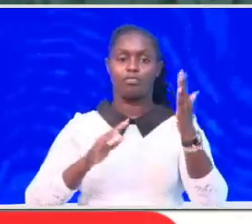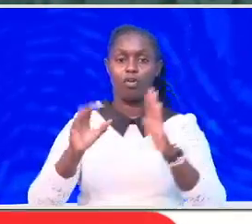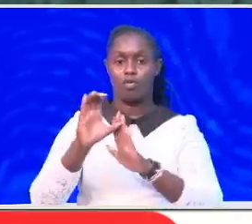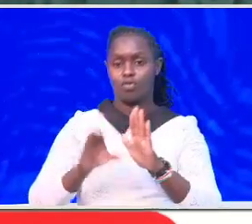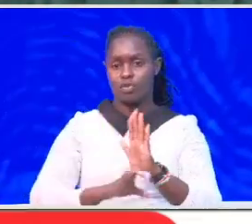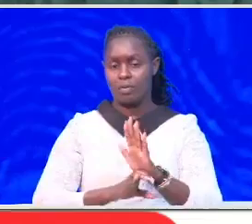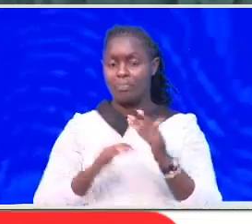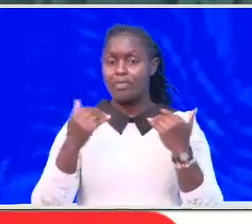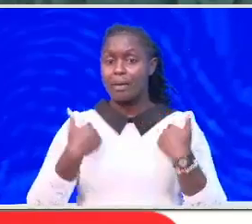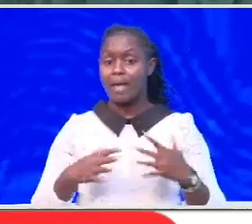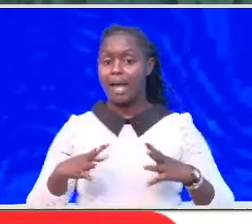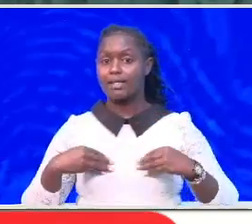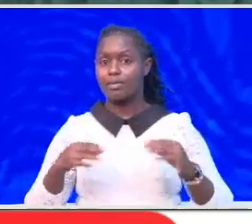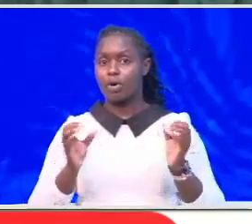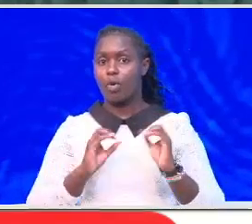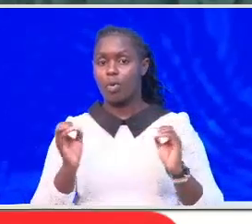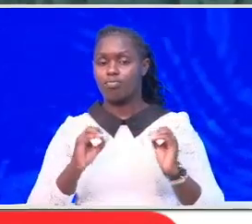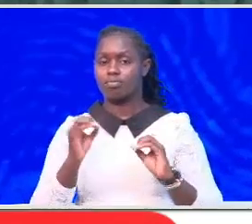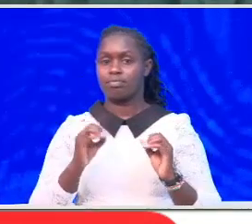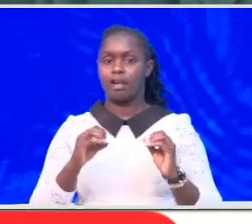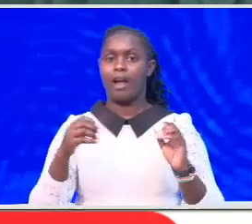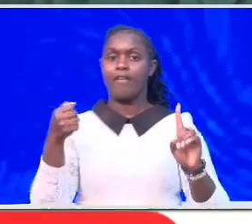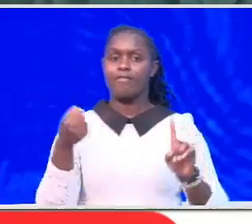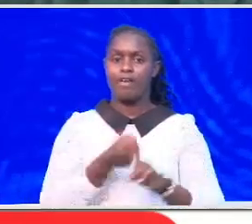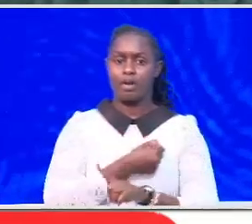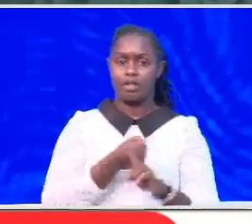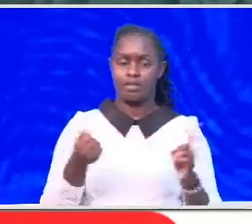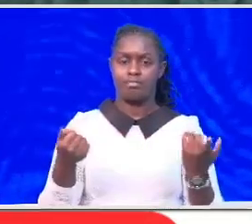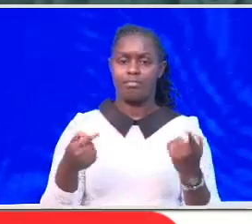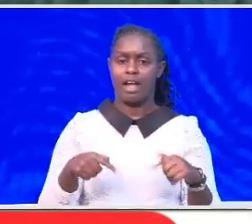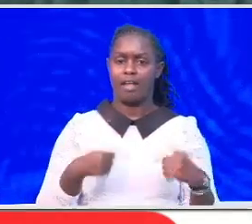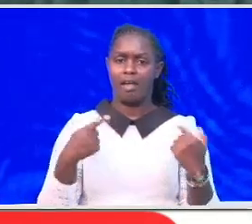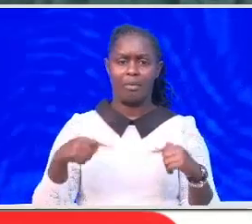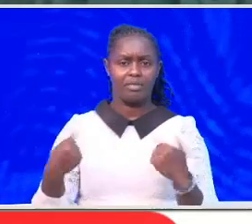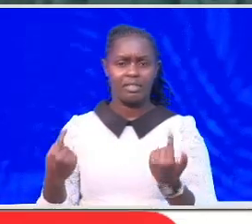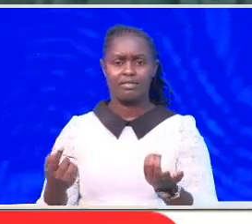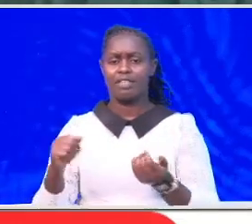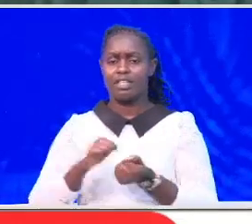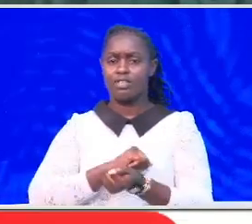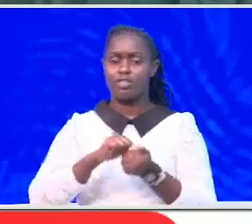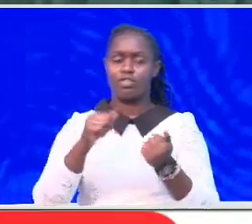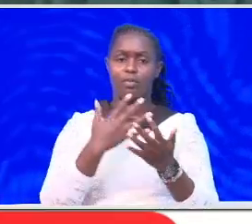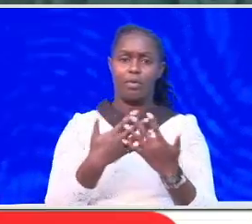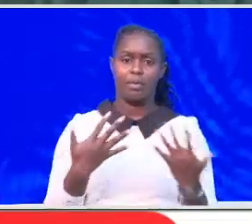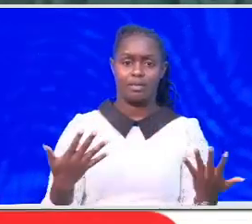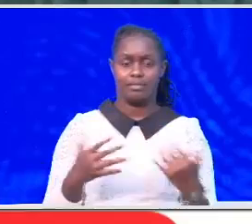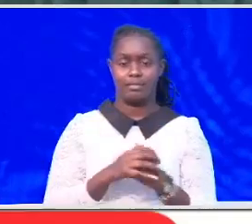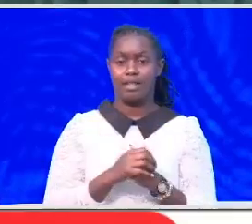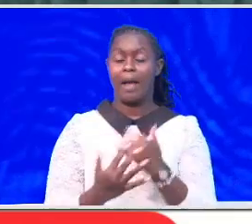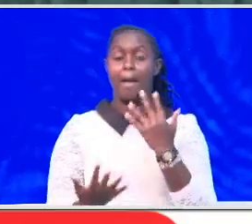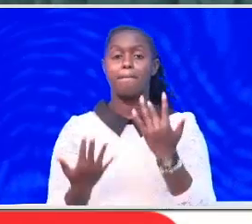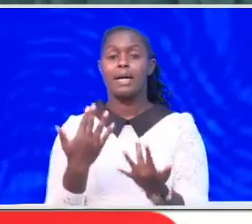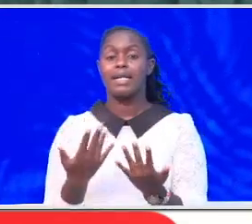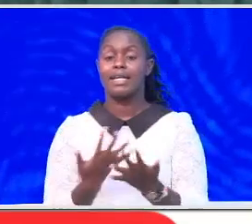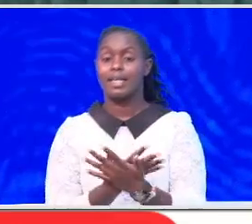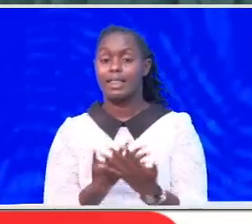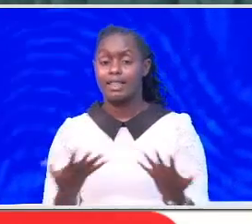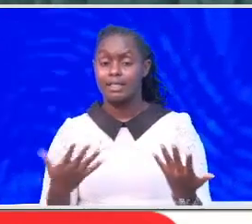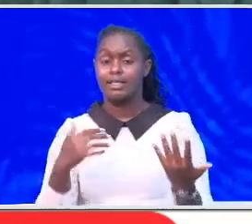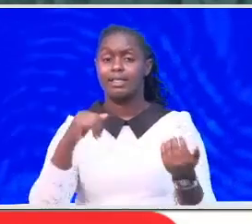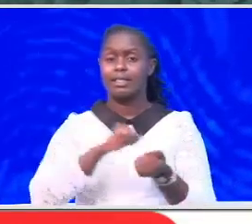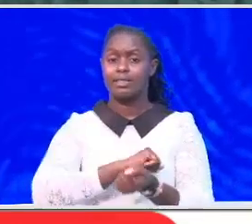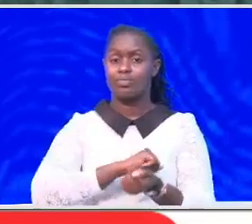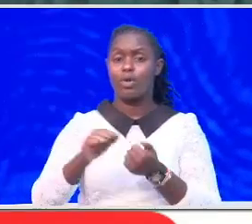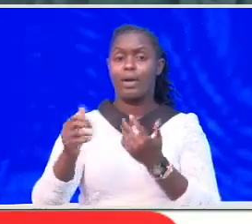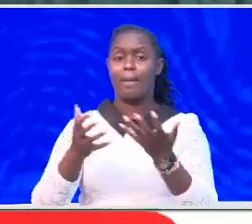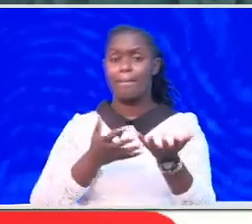kwa vyovyote ni fujo, na vita, na kuharibu mali, na kuchoma mali ya umma, na kuharibu biashara ya wananchi,